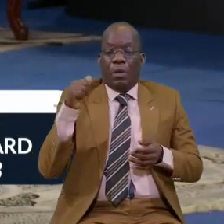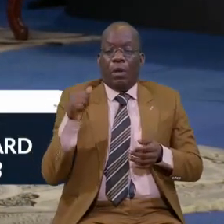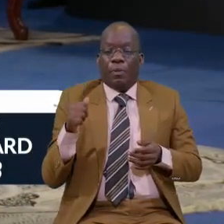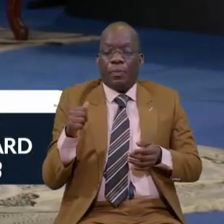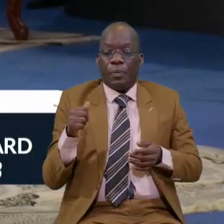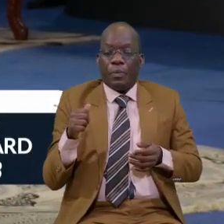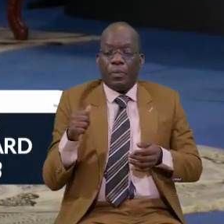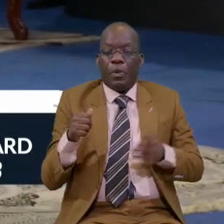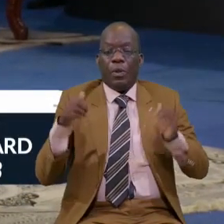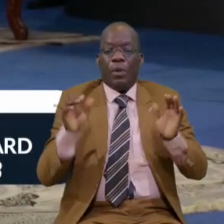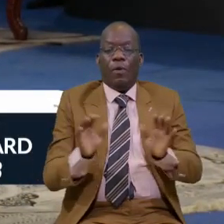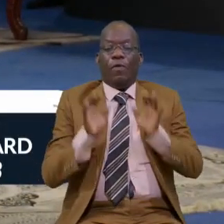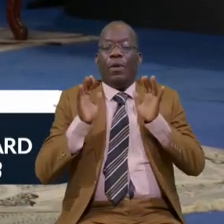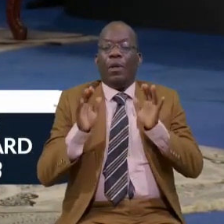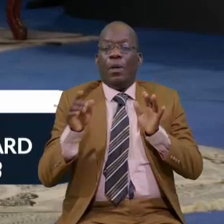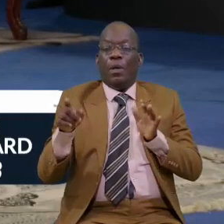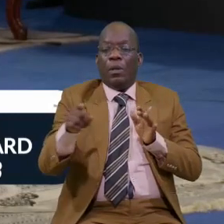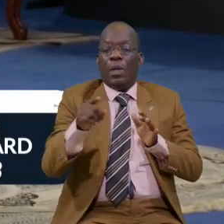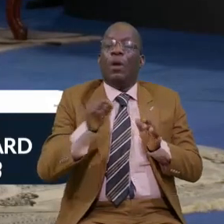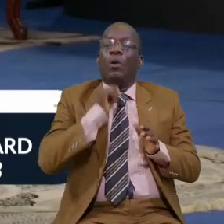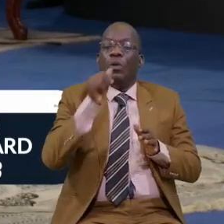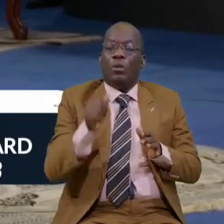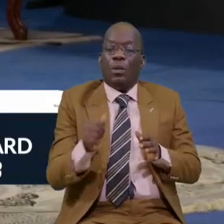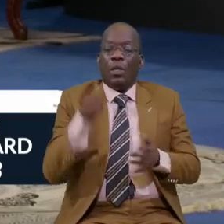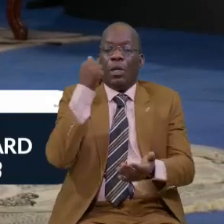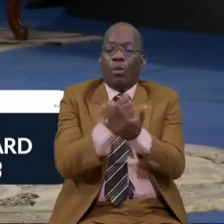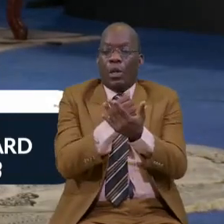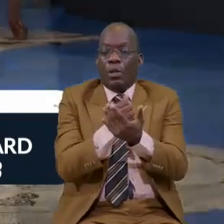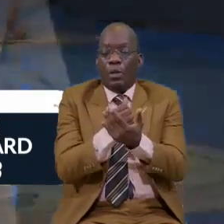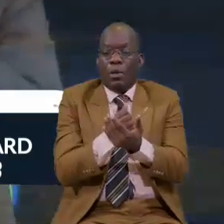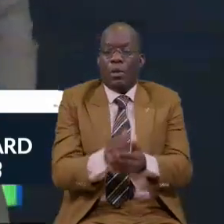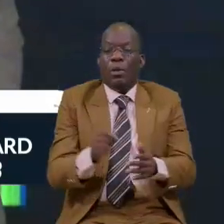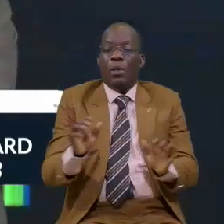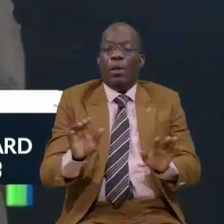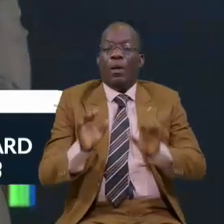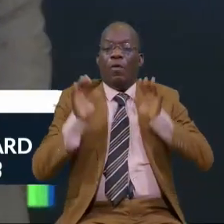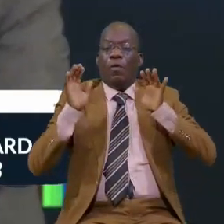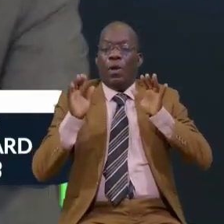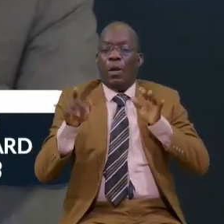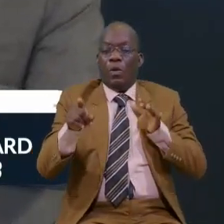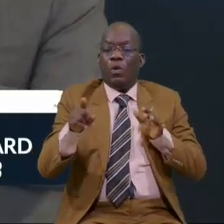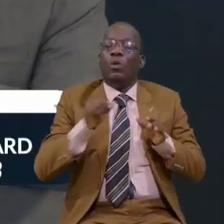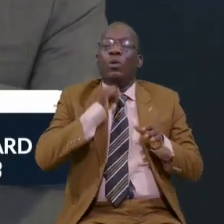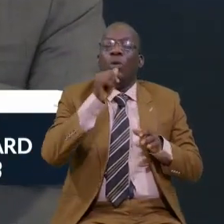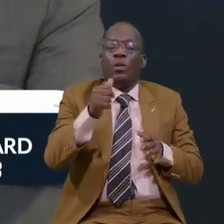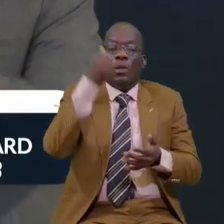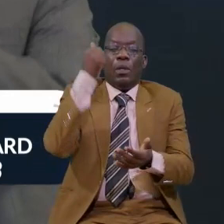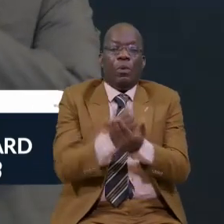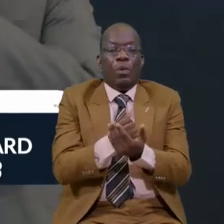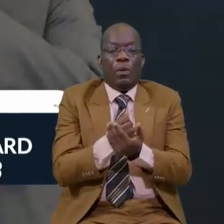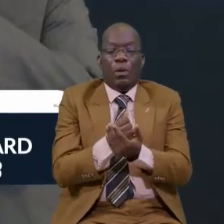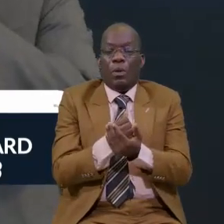thou not. Amen. Fear thou not. Can I